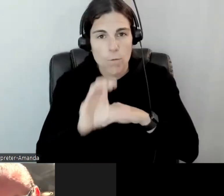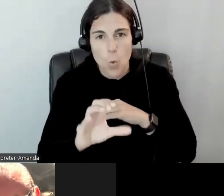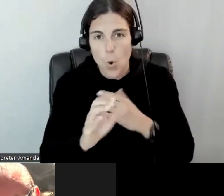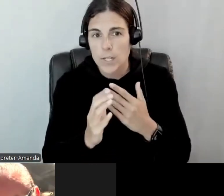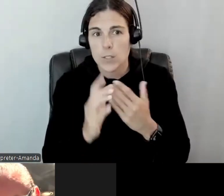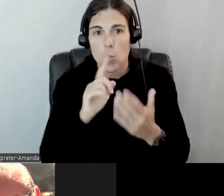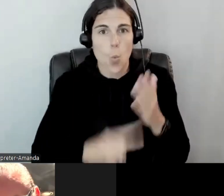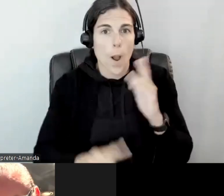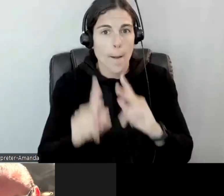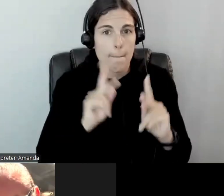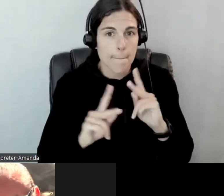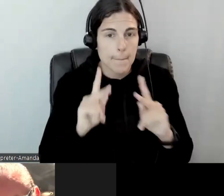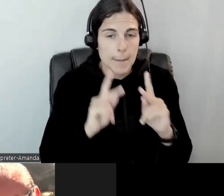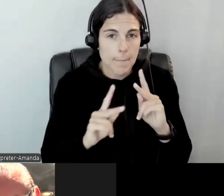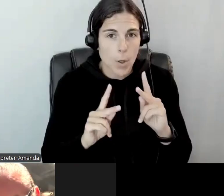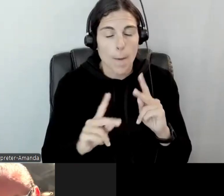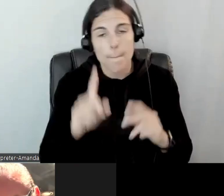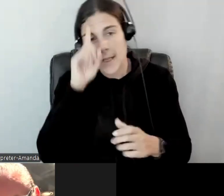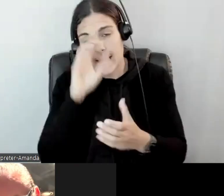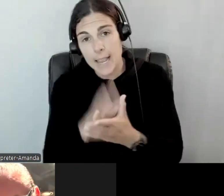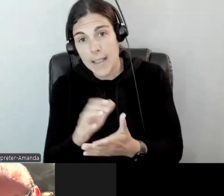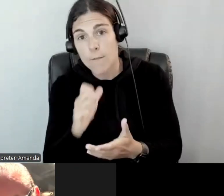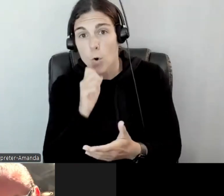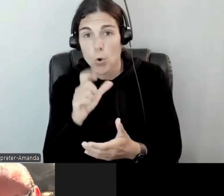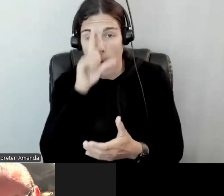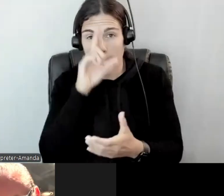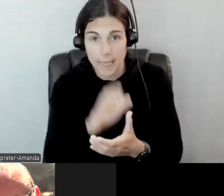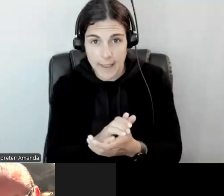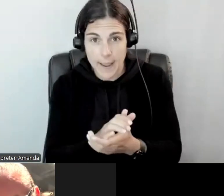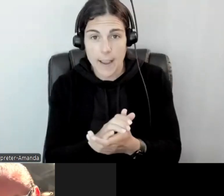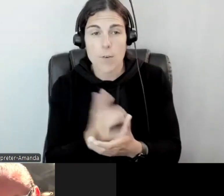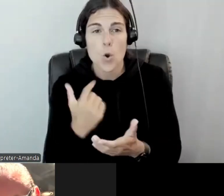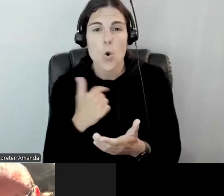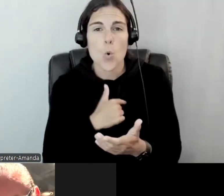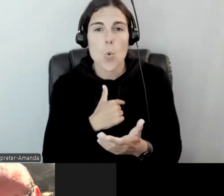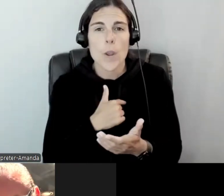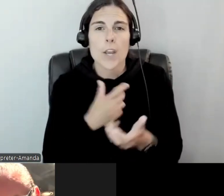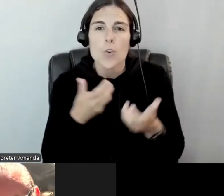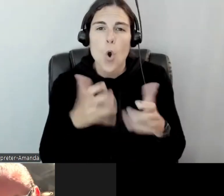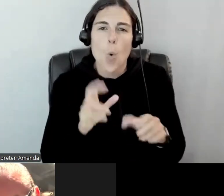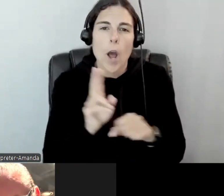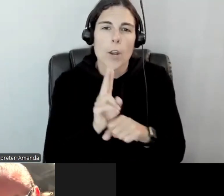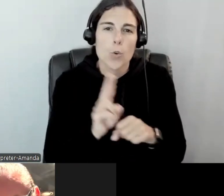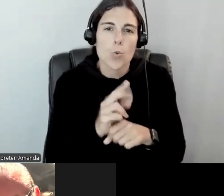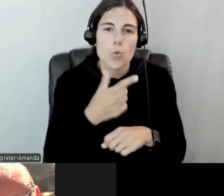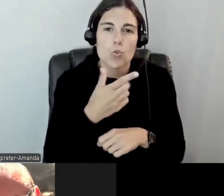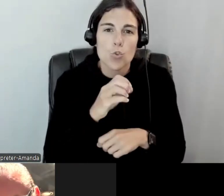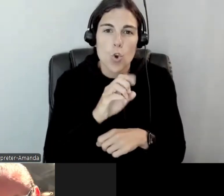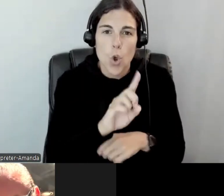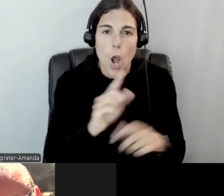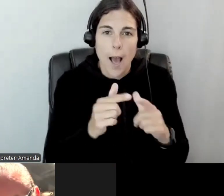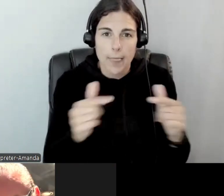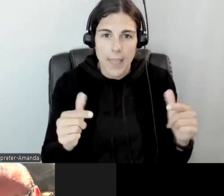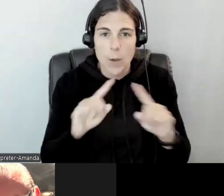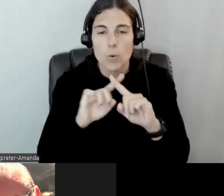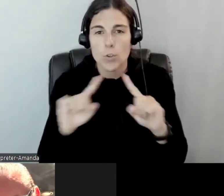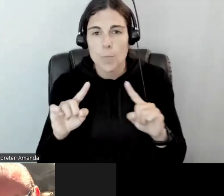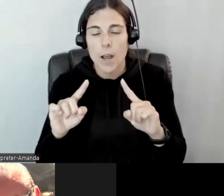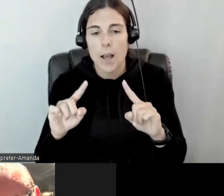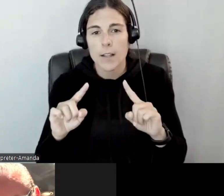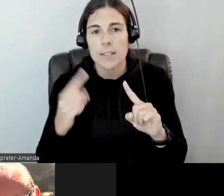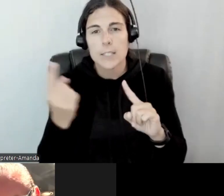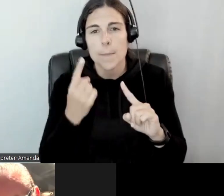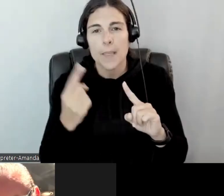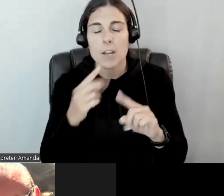doesn't believe, but our default is not to use the God language, but instead to use a liturgy that talks about